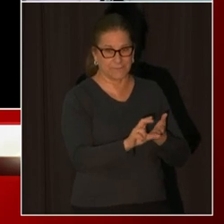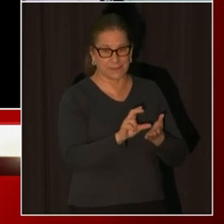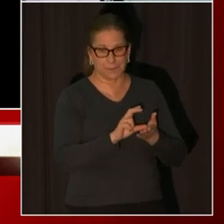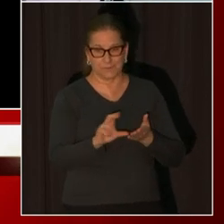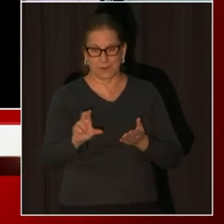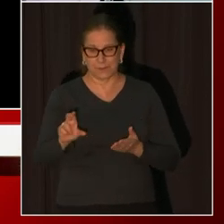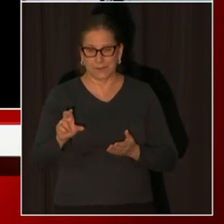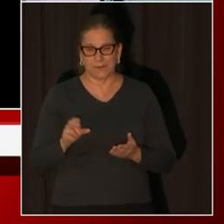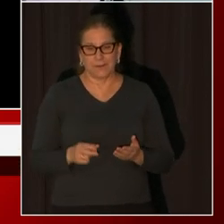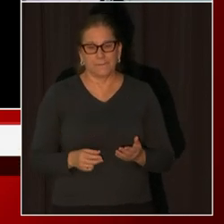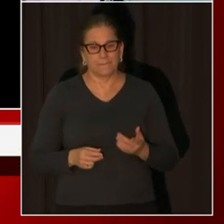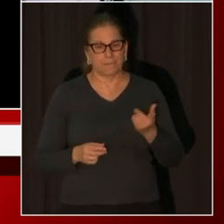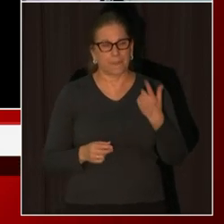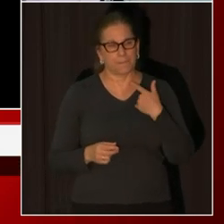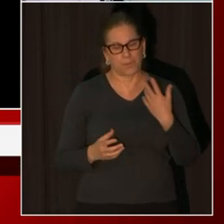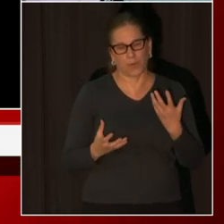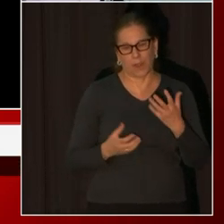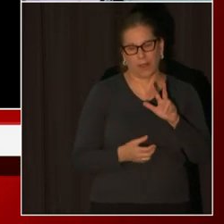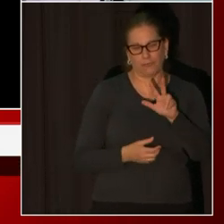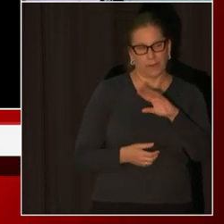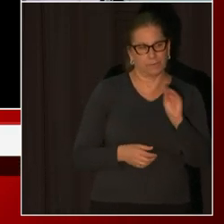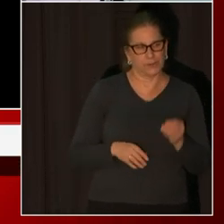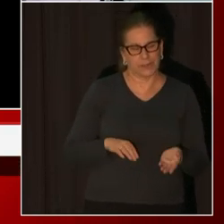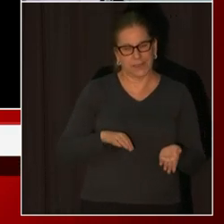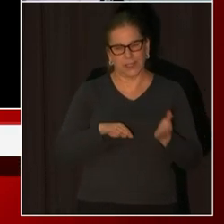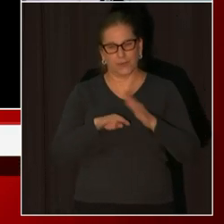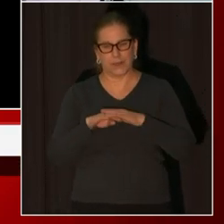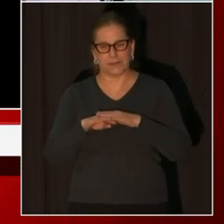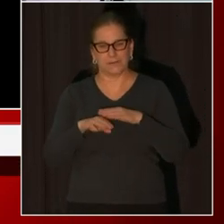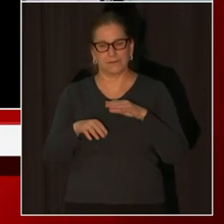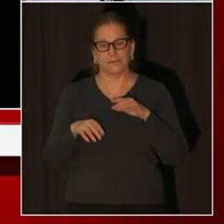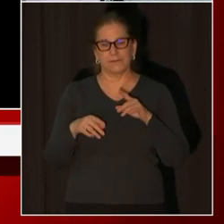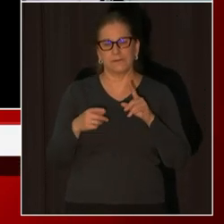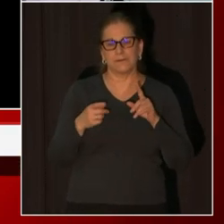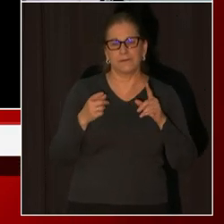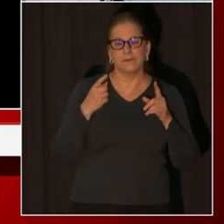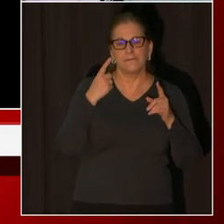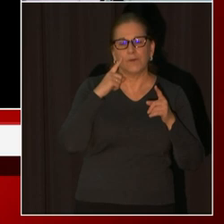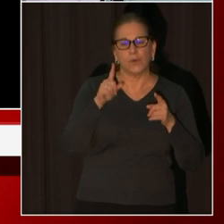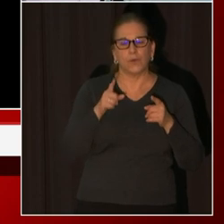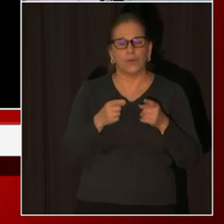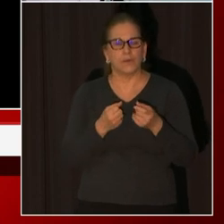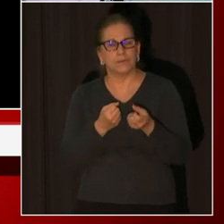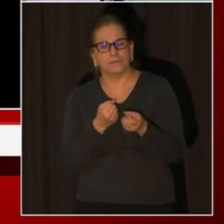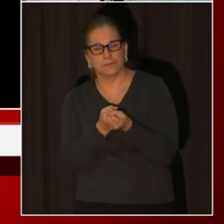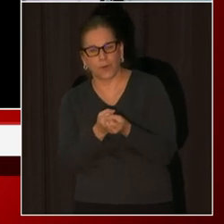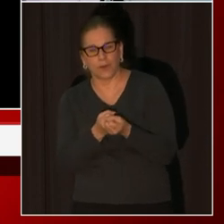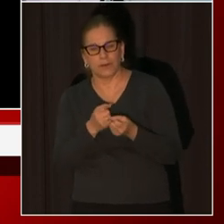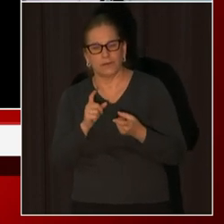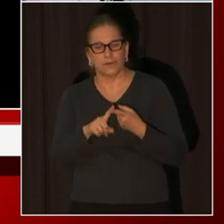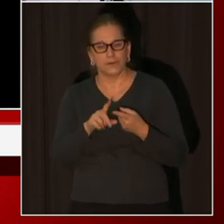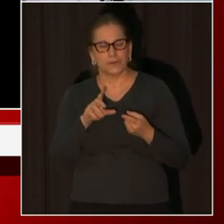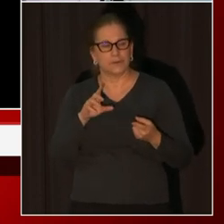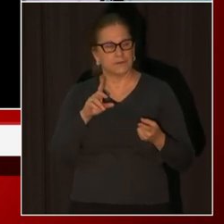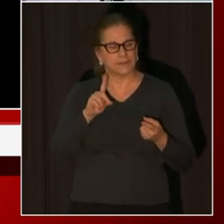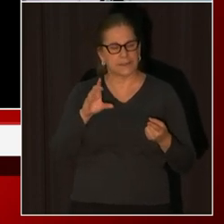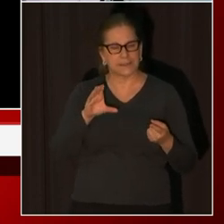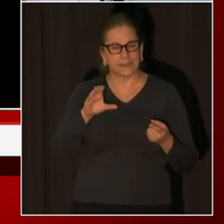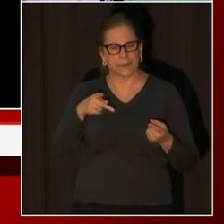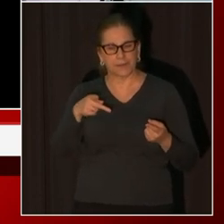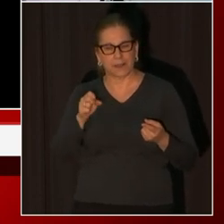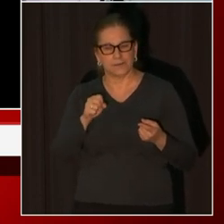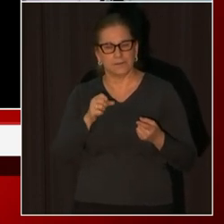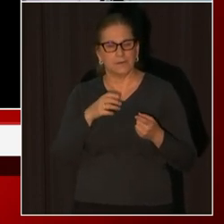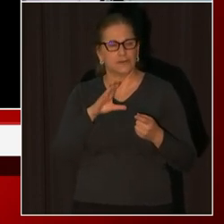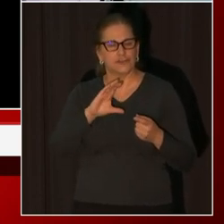per student funding formula to support DCPS in our charter schools for a total of $1.92 billion